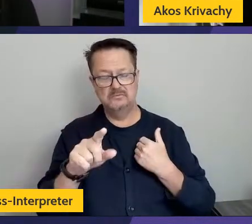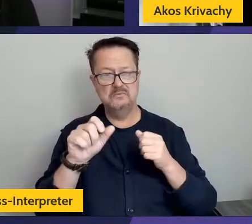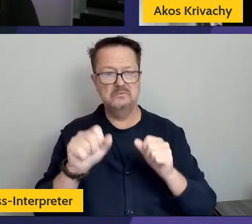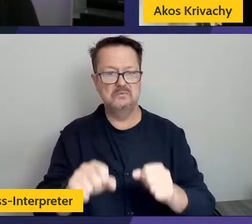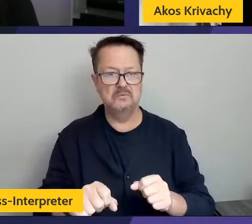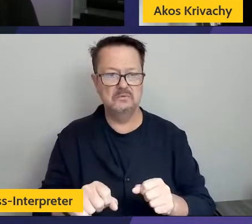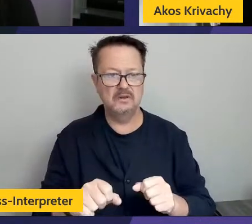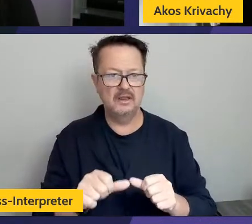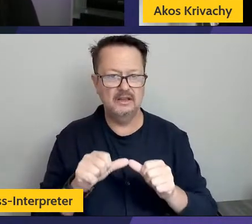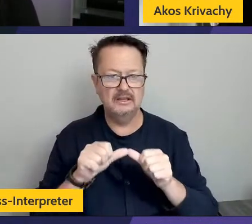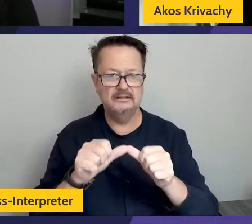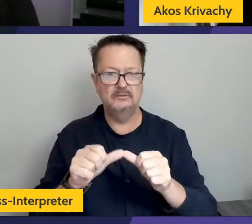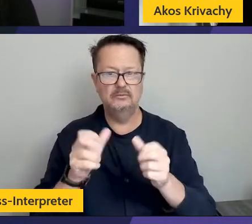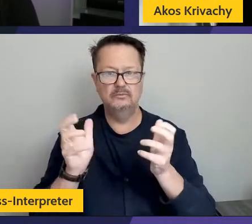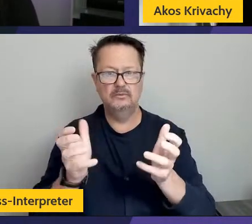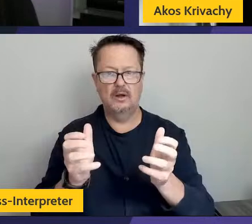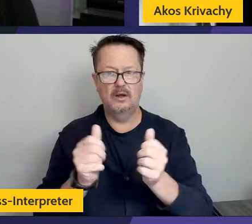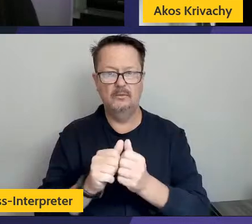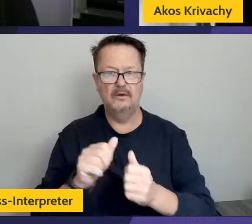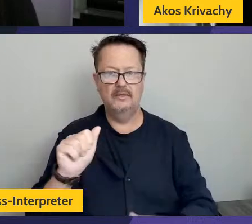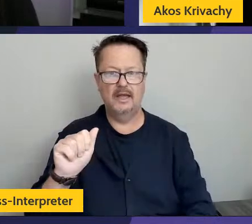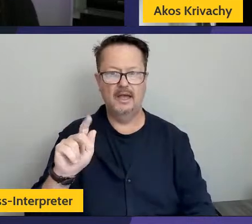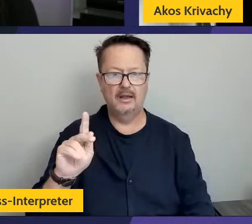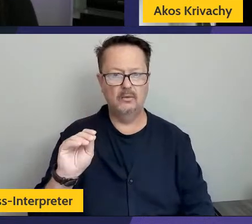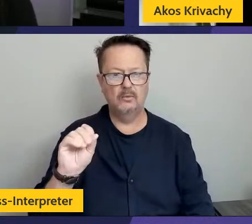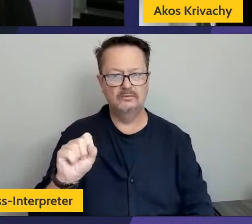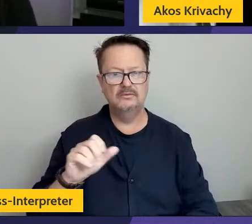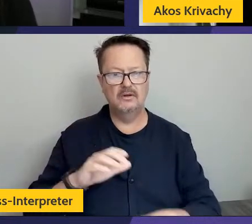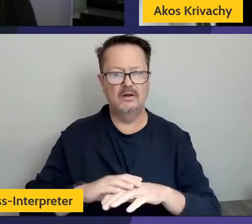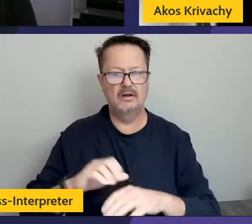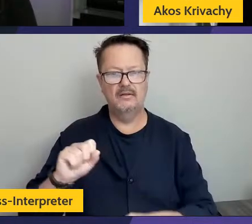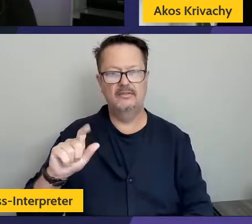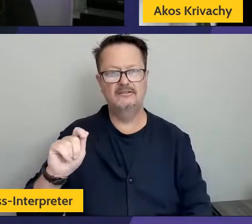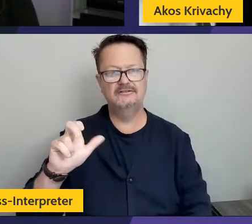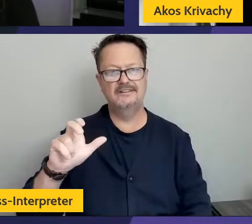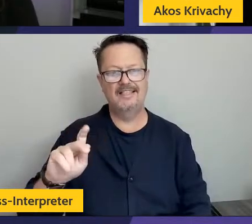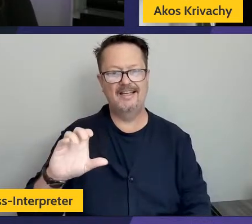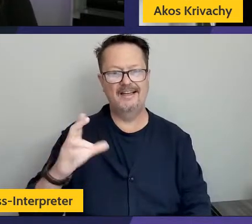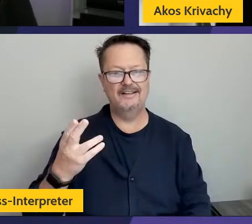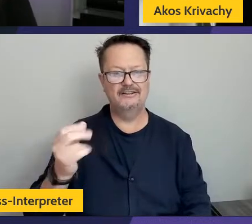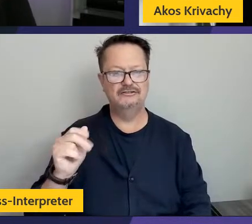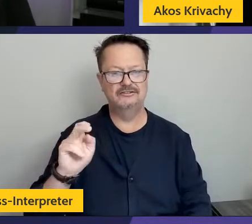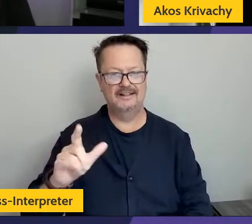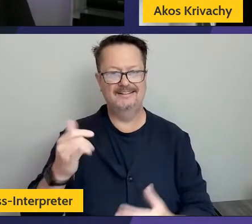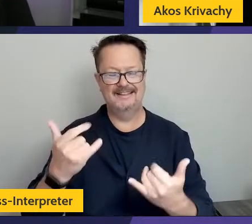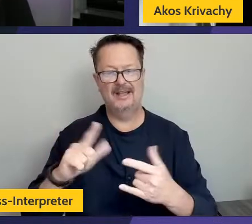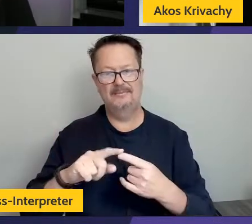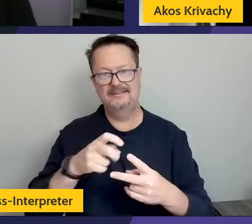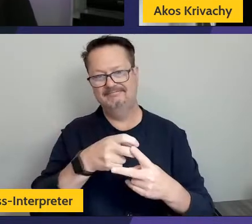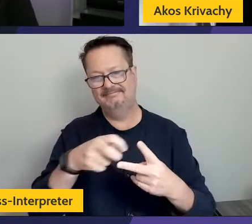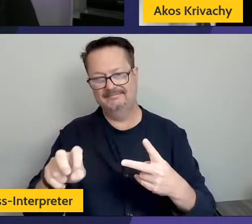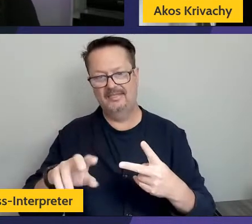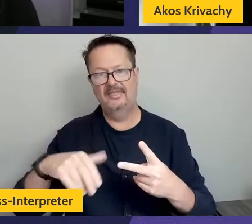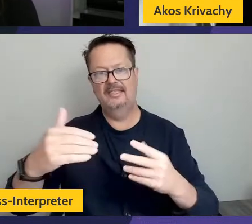continue talking with Akos on the Slack channel, because now we need to move to our next presenter. So thank you.